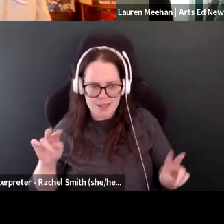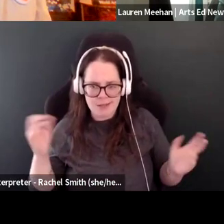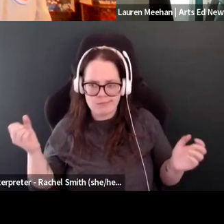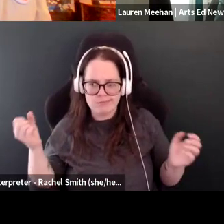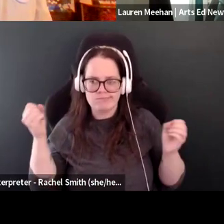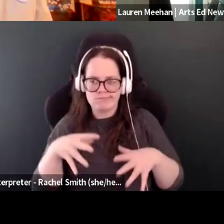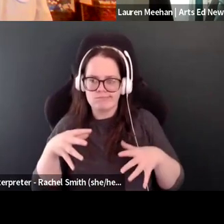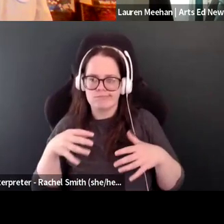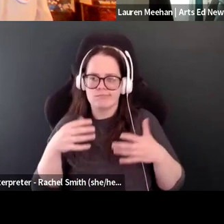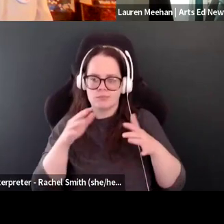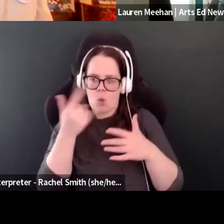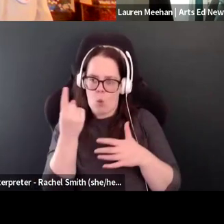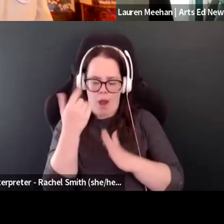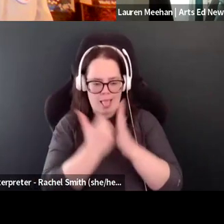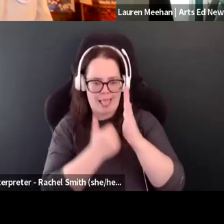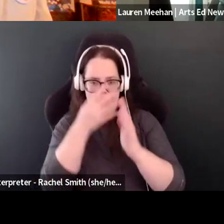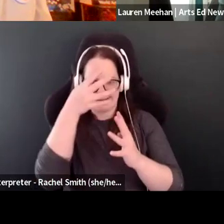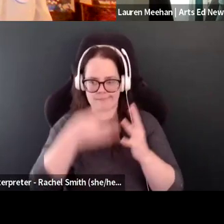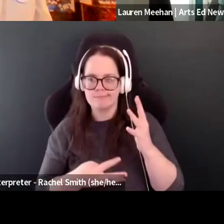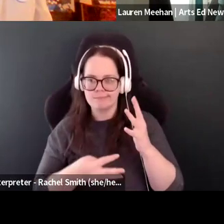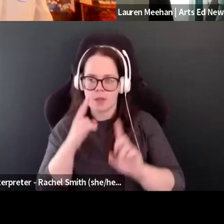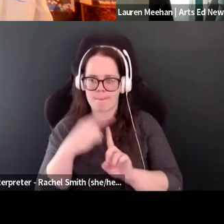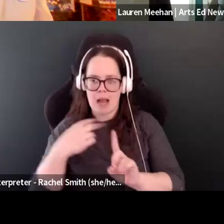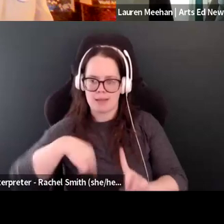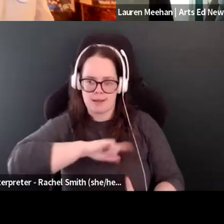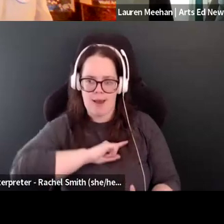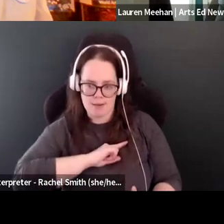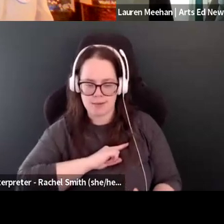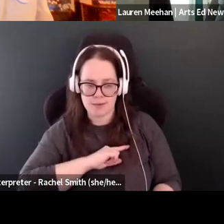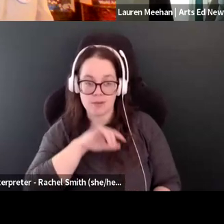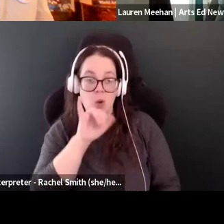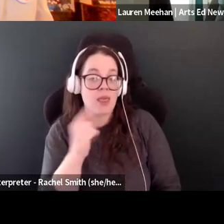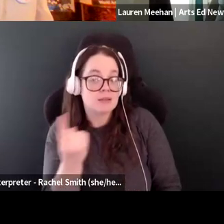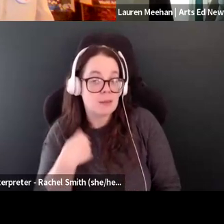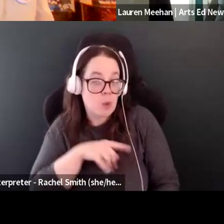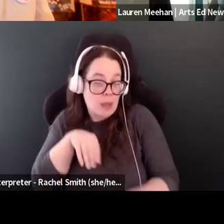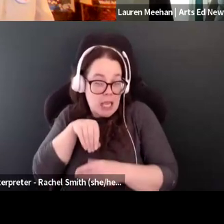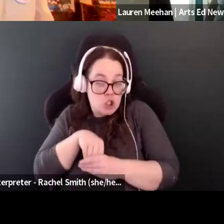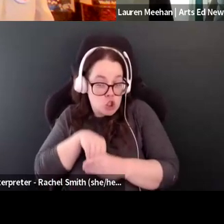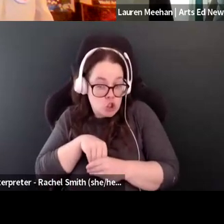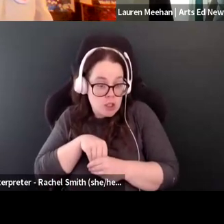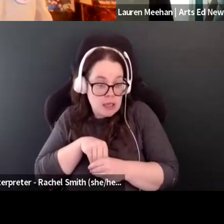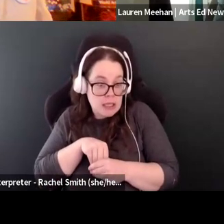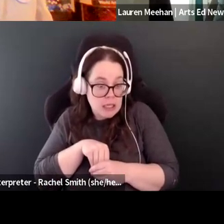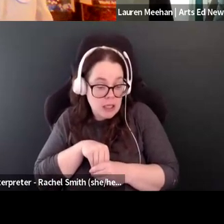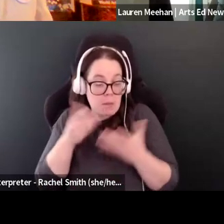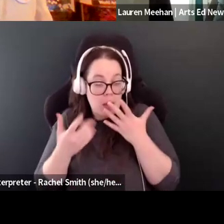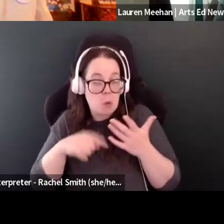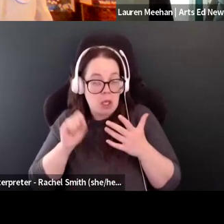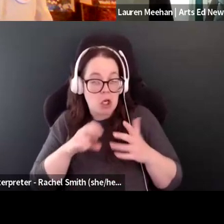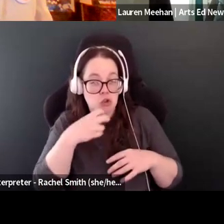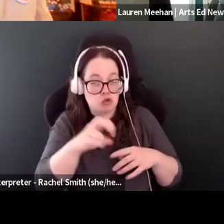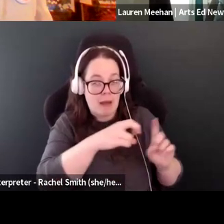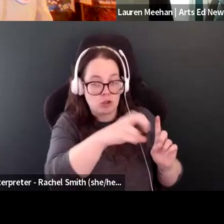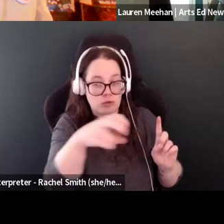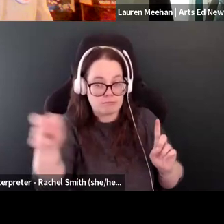education bucket, that is something that we internally could probably travel the state